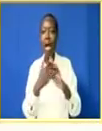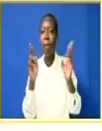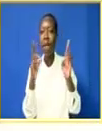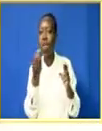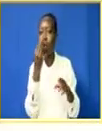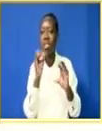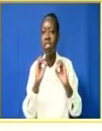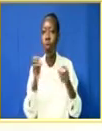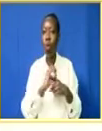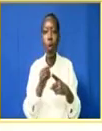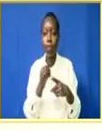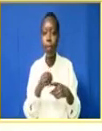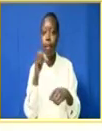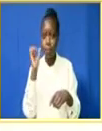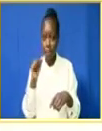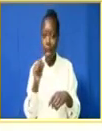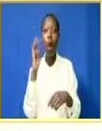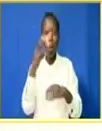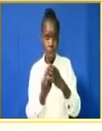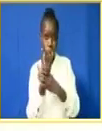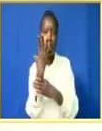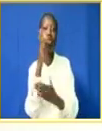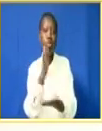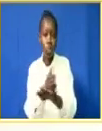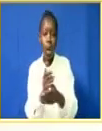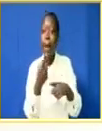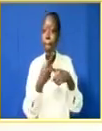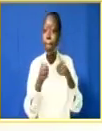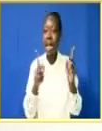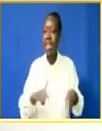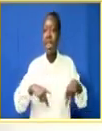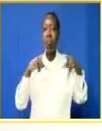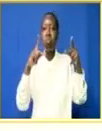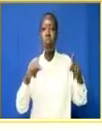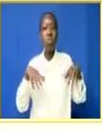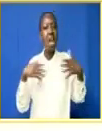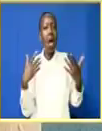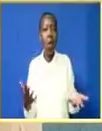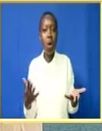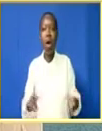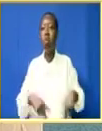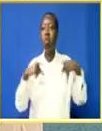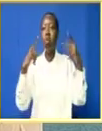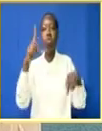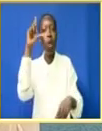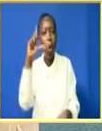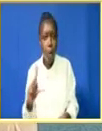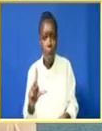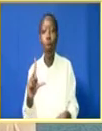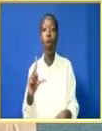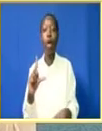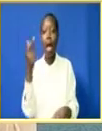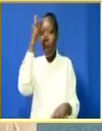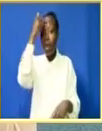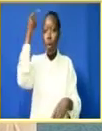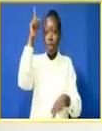on the ground? It will grow, yes. Mm-hmm. But the yields, they will not be as expected. Okay, okay. Because you find when